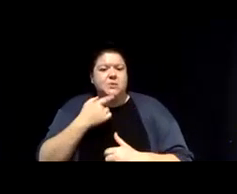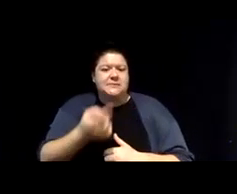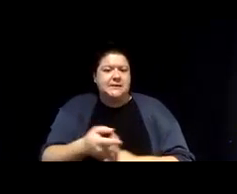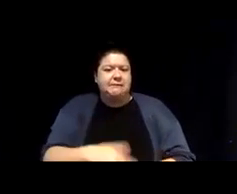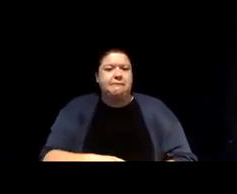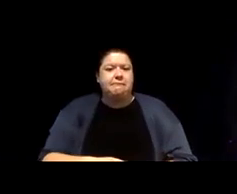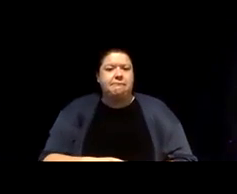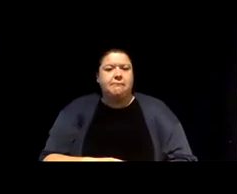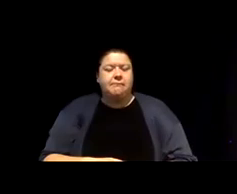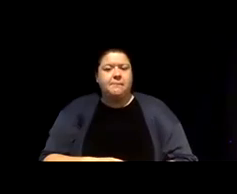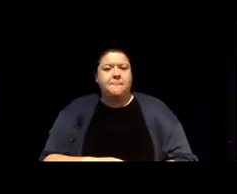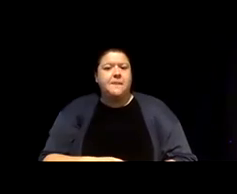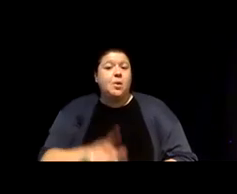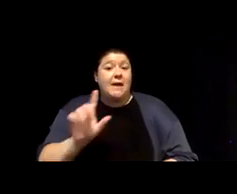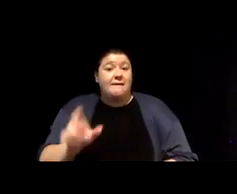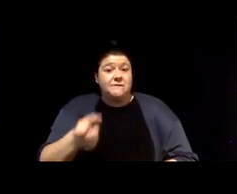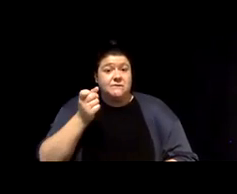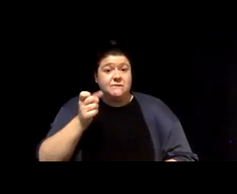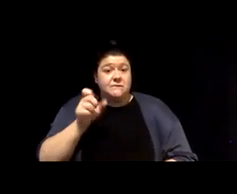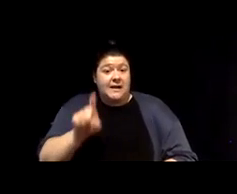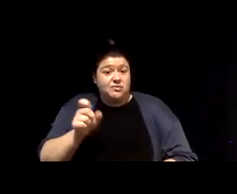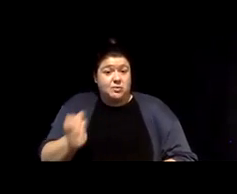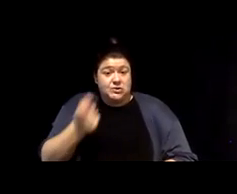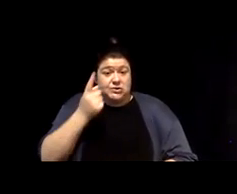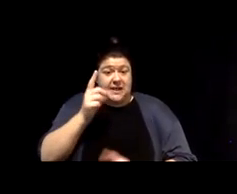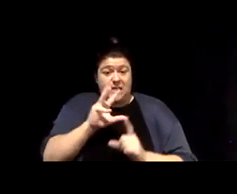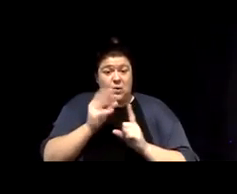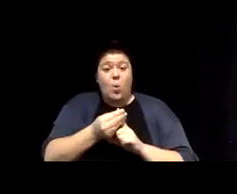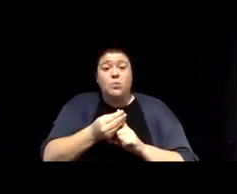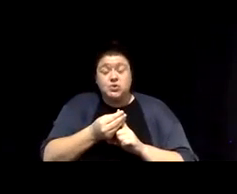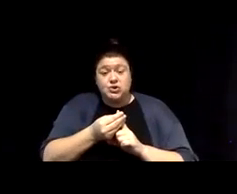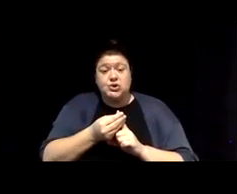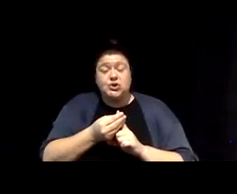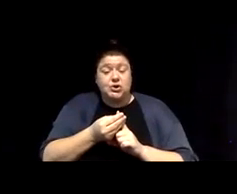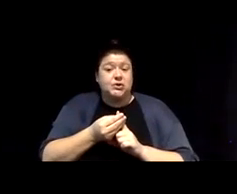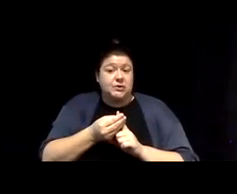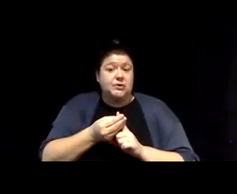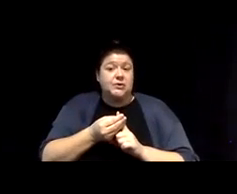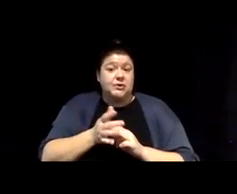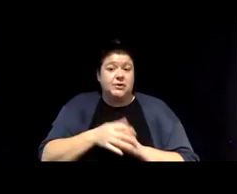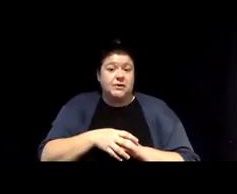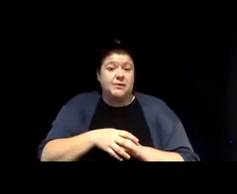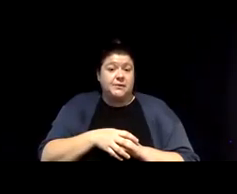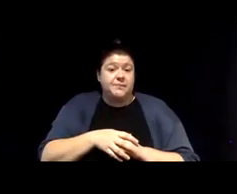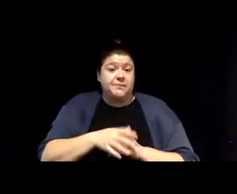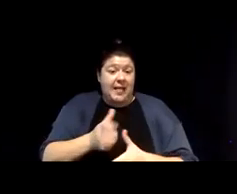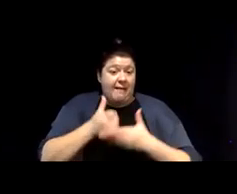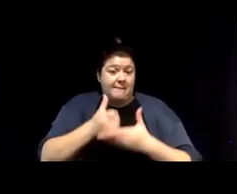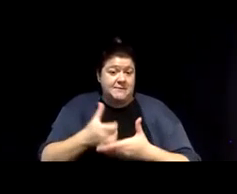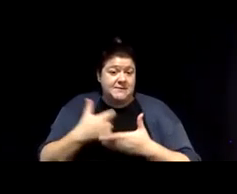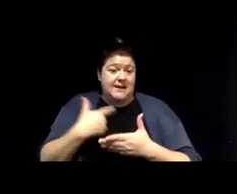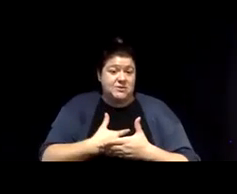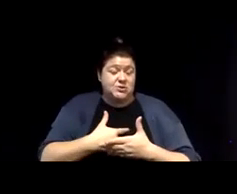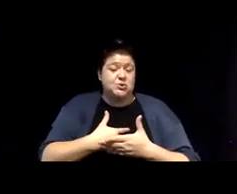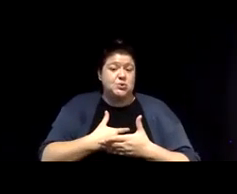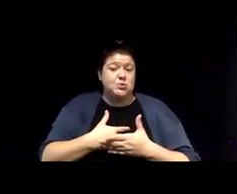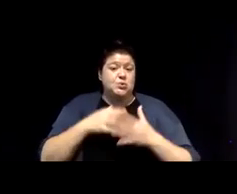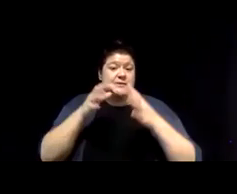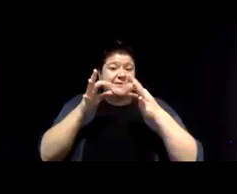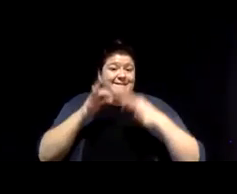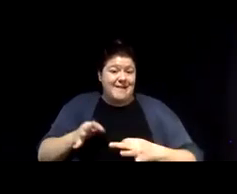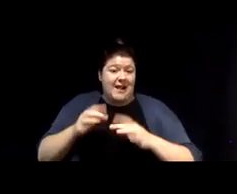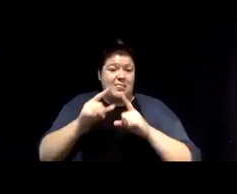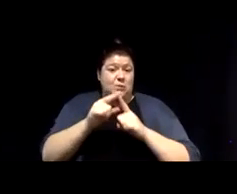understand that the culture that we exist in helps us to define the